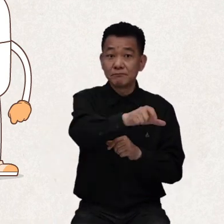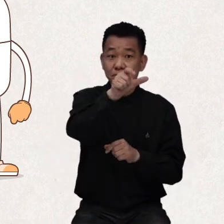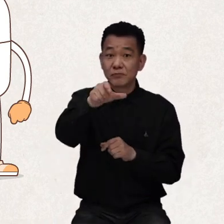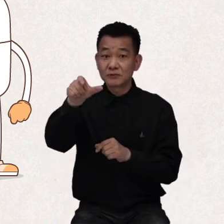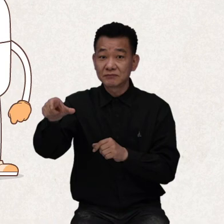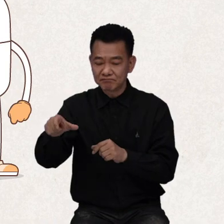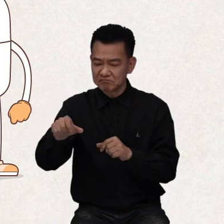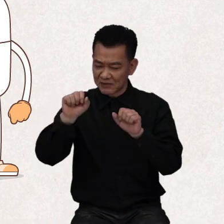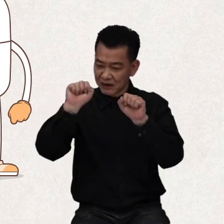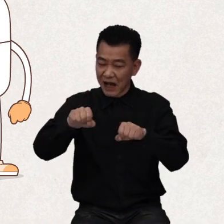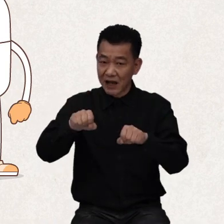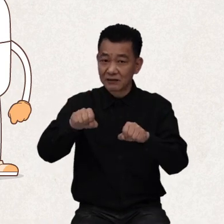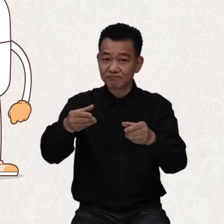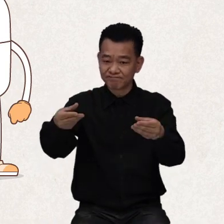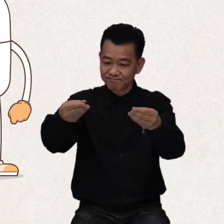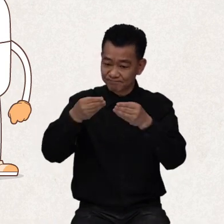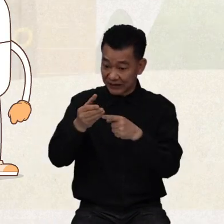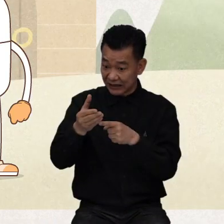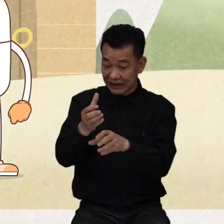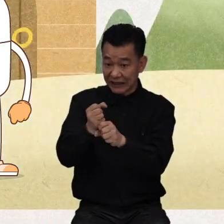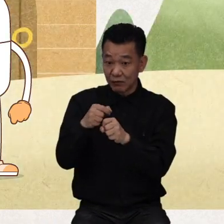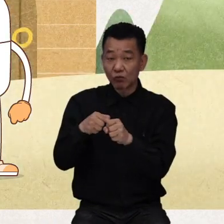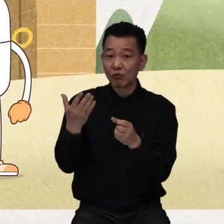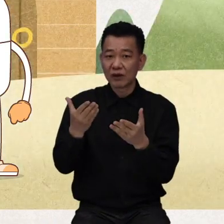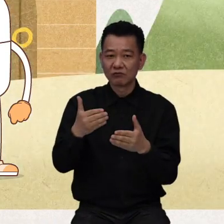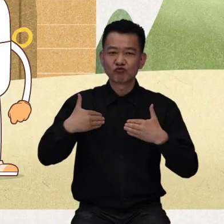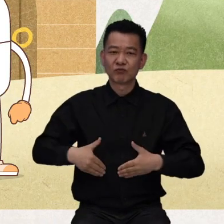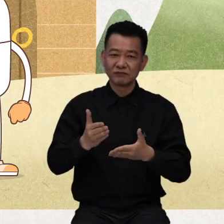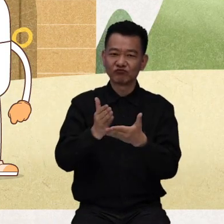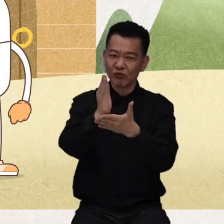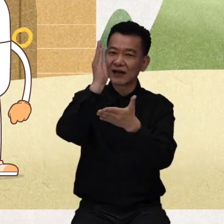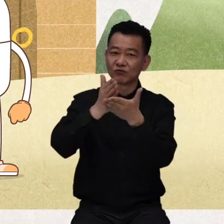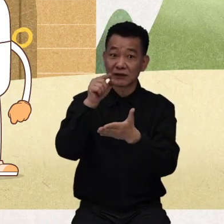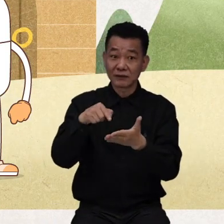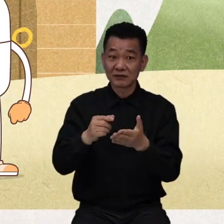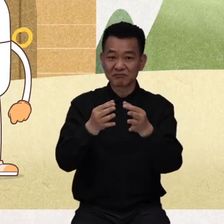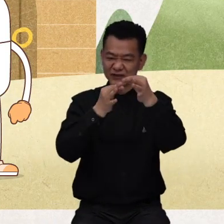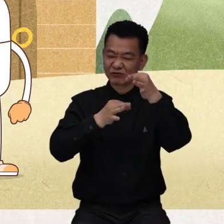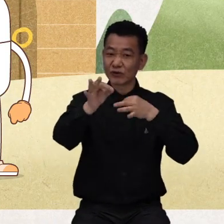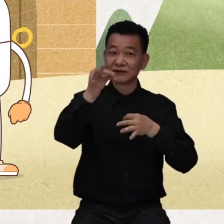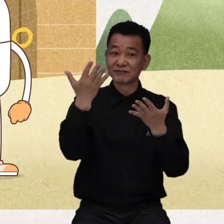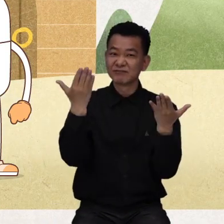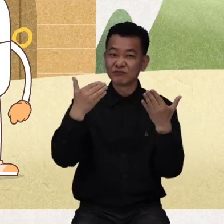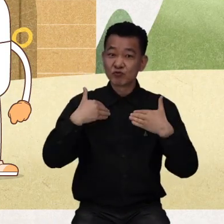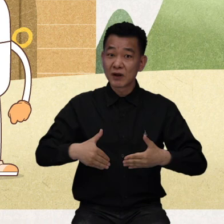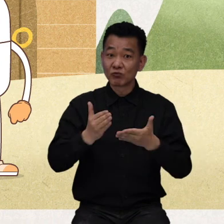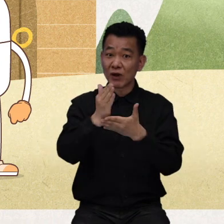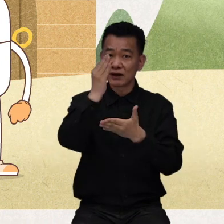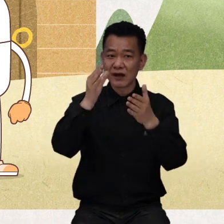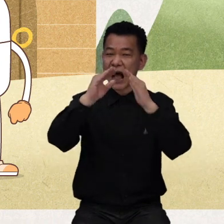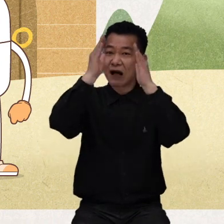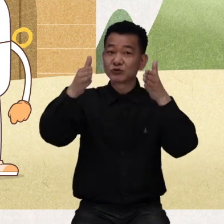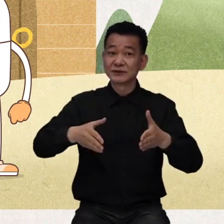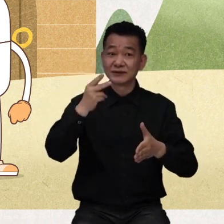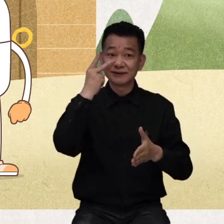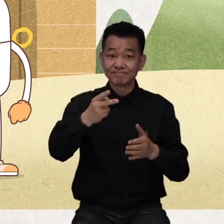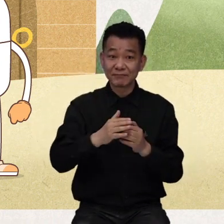to each and every single one. Let's think about human rights as a house. How should